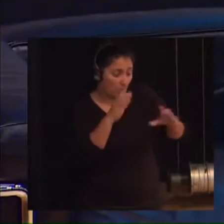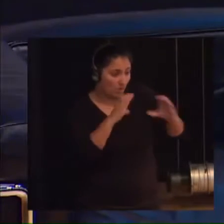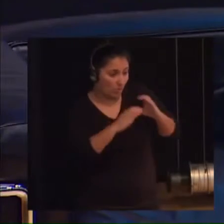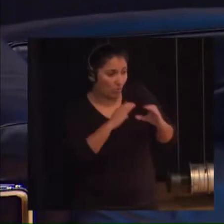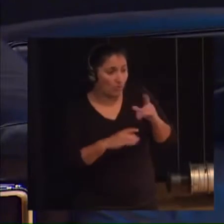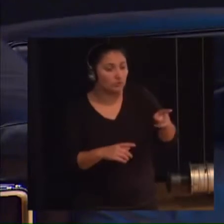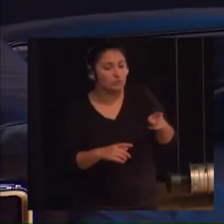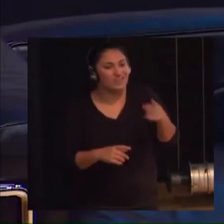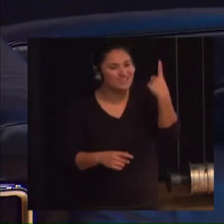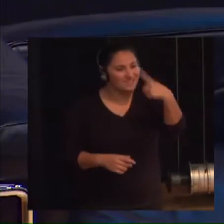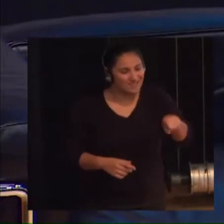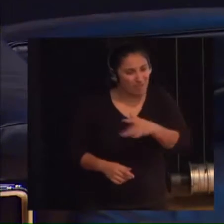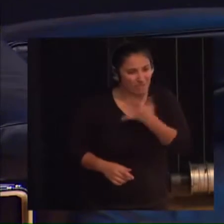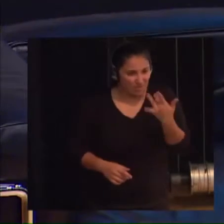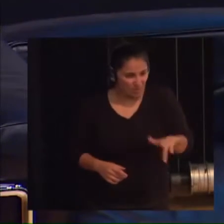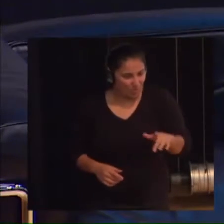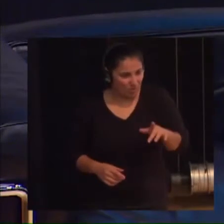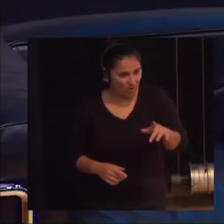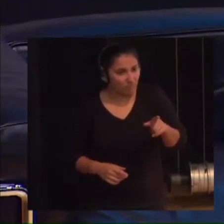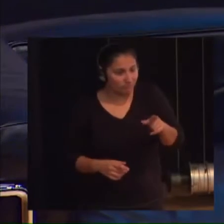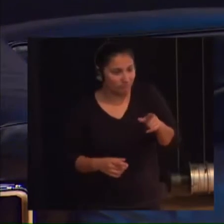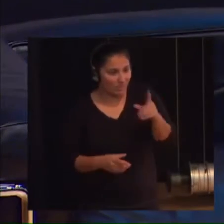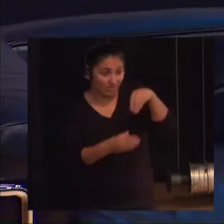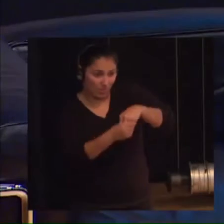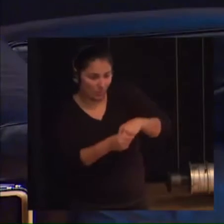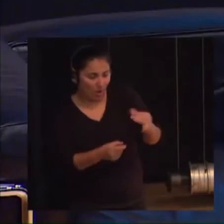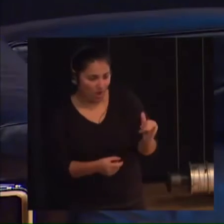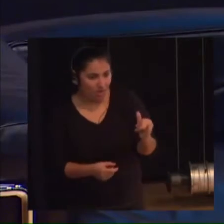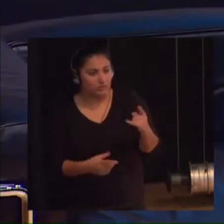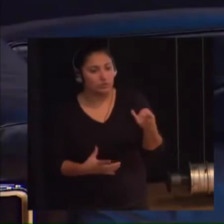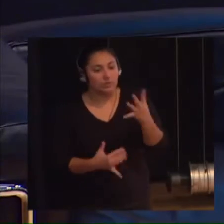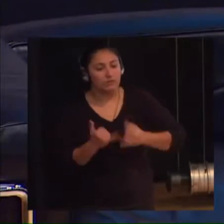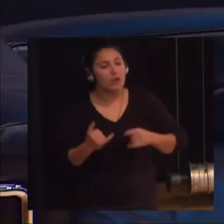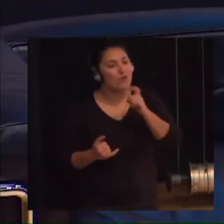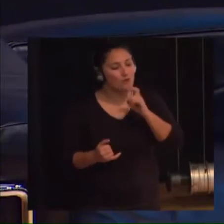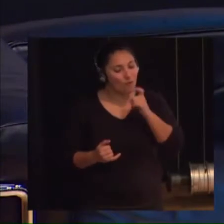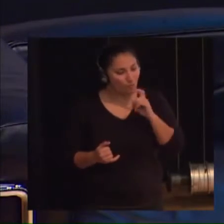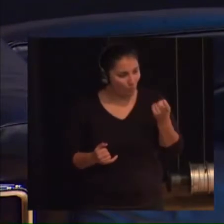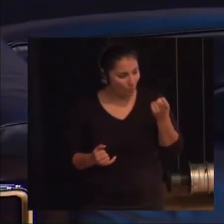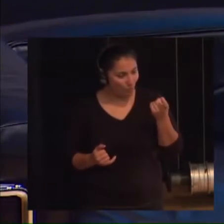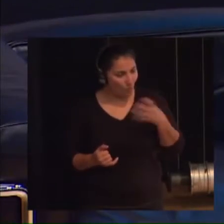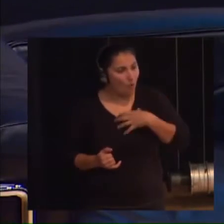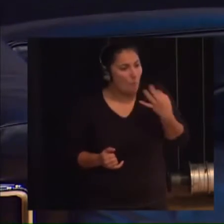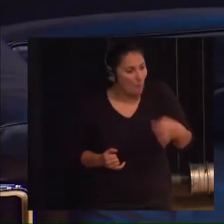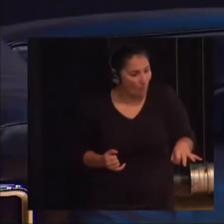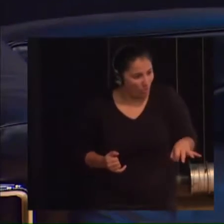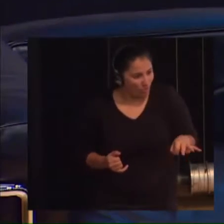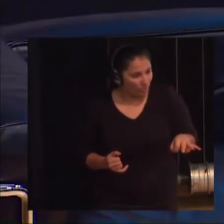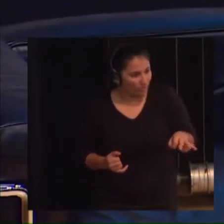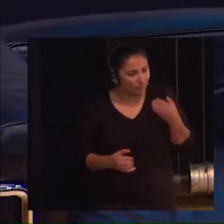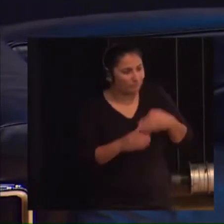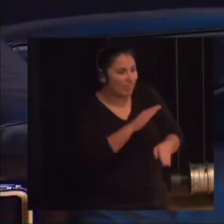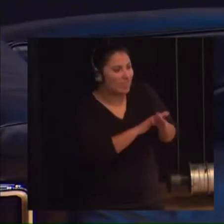of that relationship without falling into the traps of self-censorship and brands